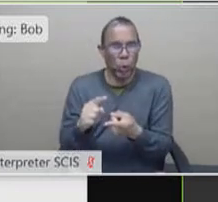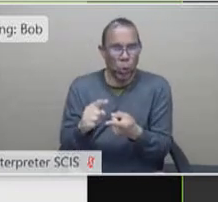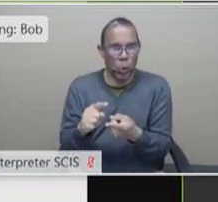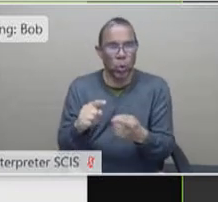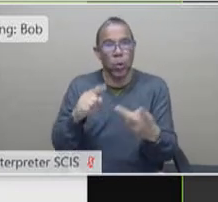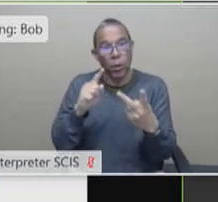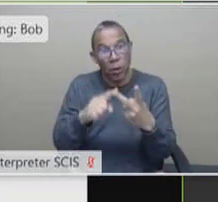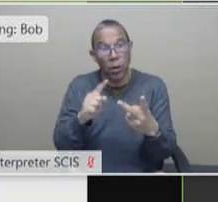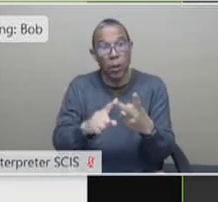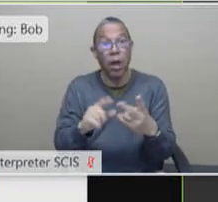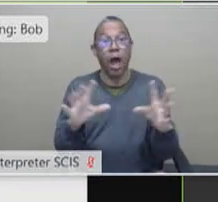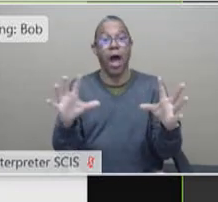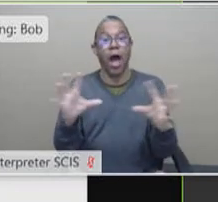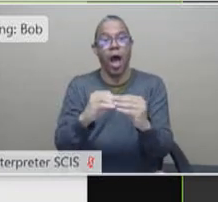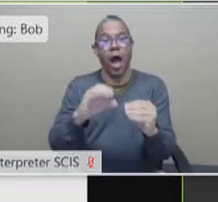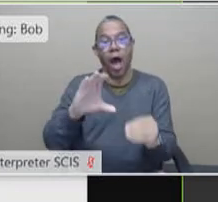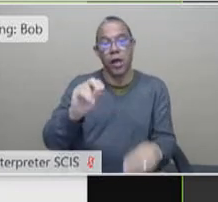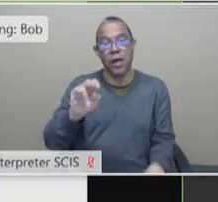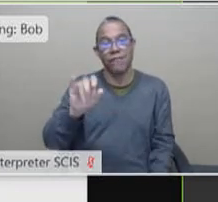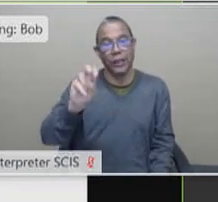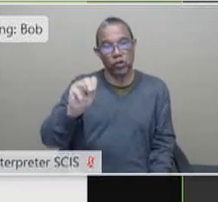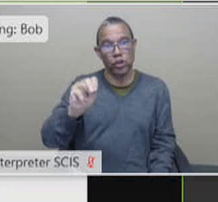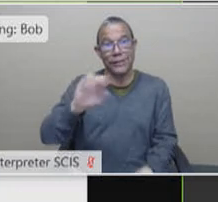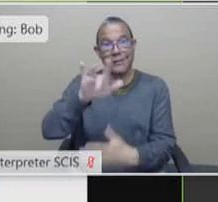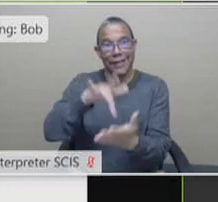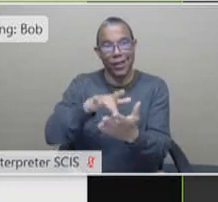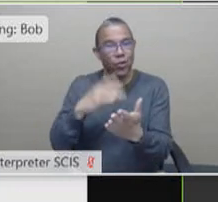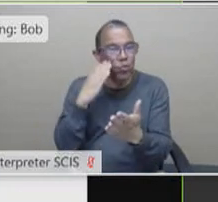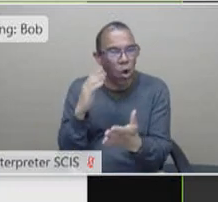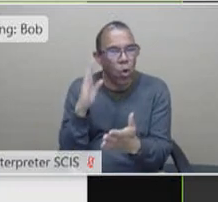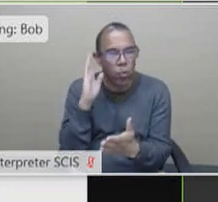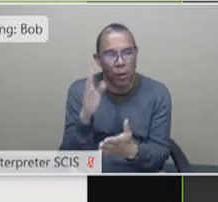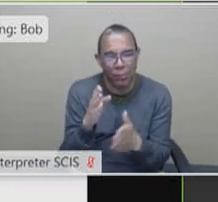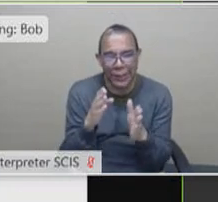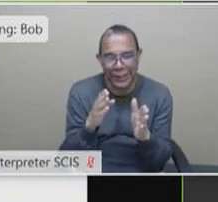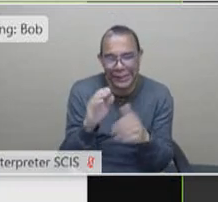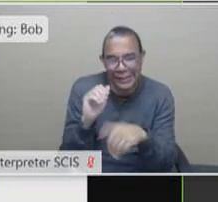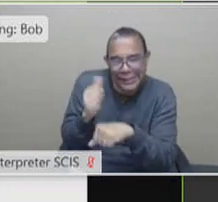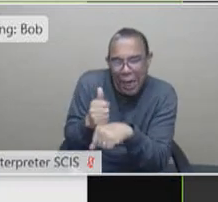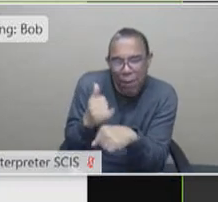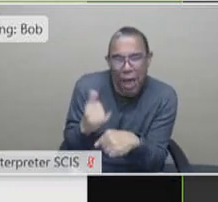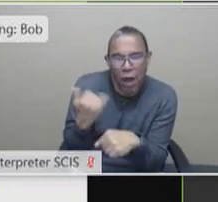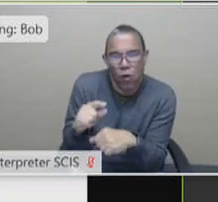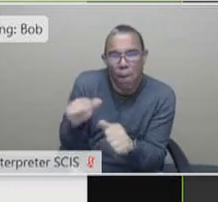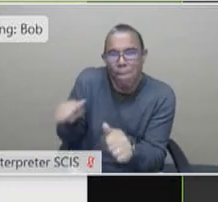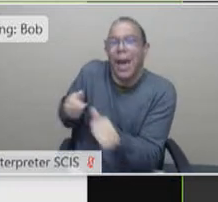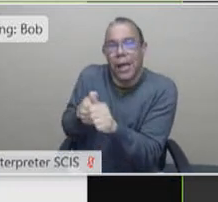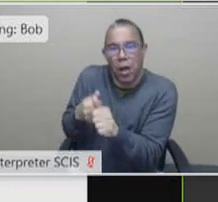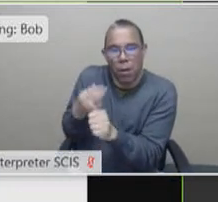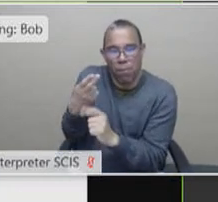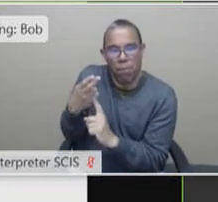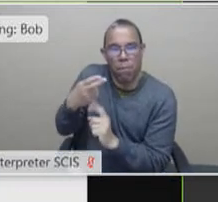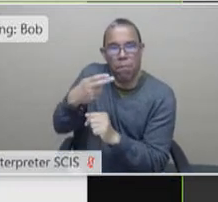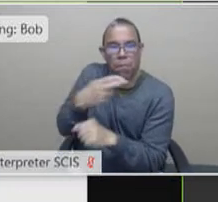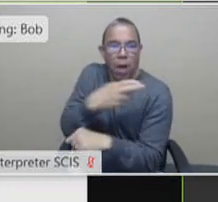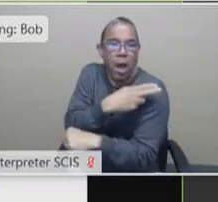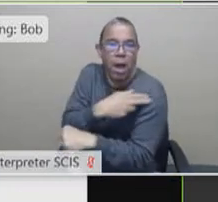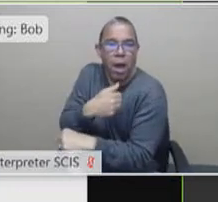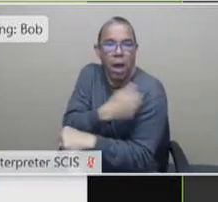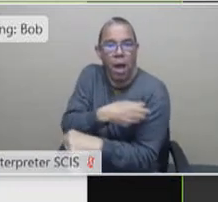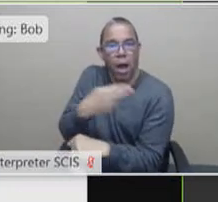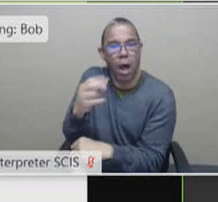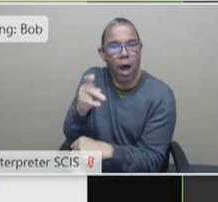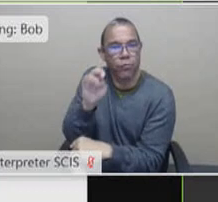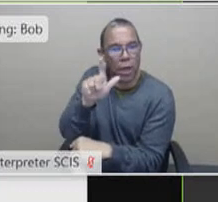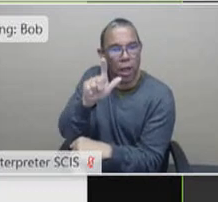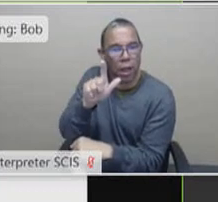center is being prepped as kind of a backup a hospital for the city. And until this emergency passes, there